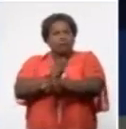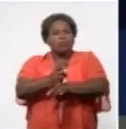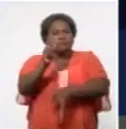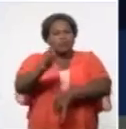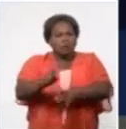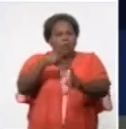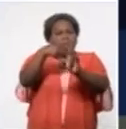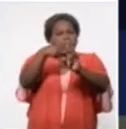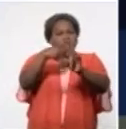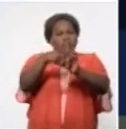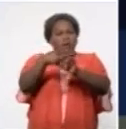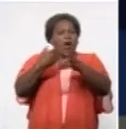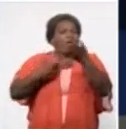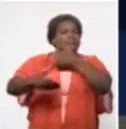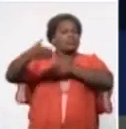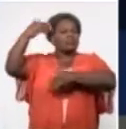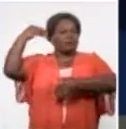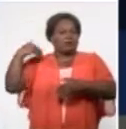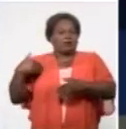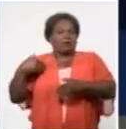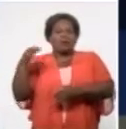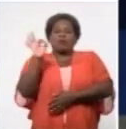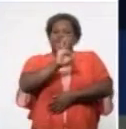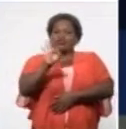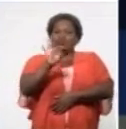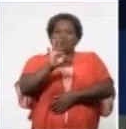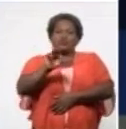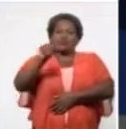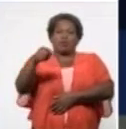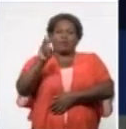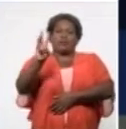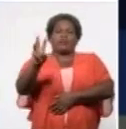female and 3 are male, which keep a balance.